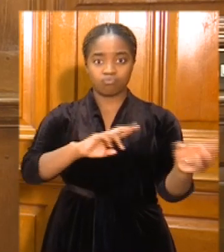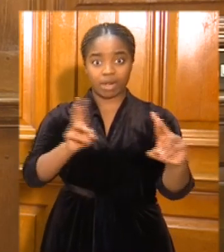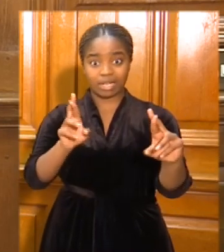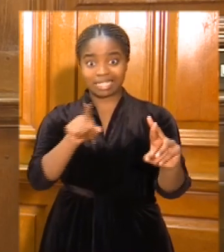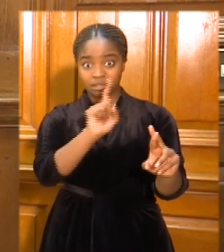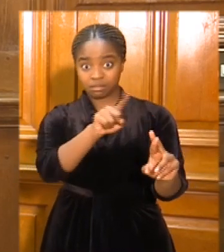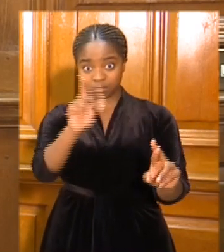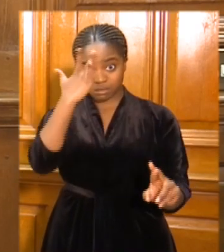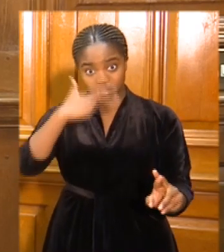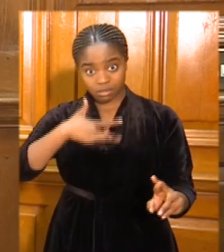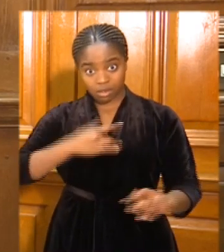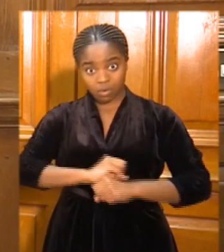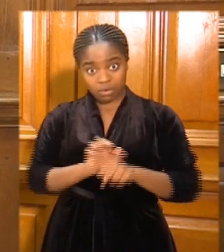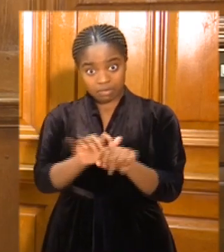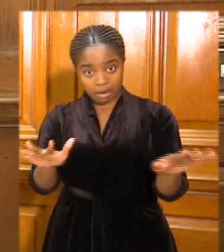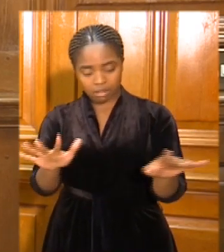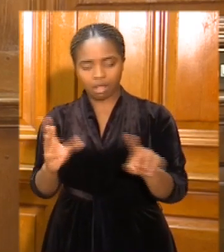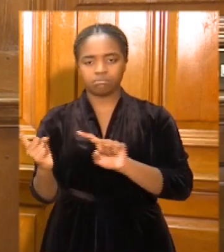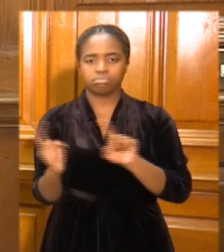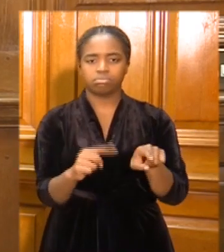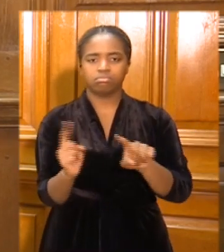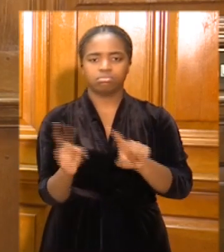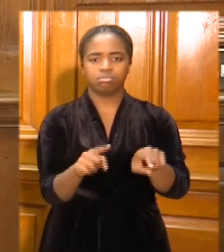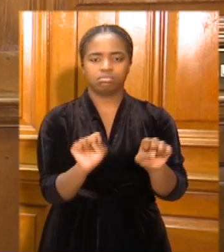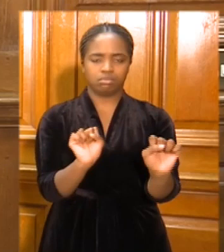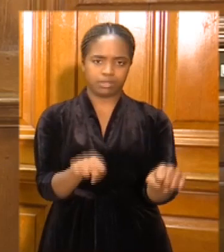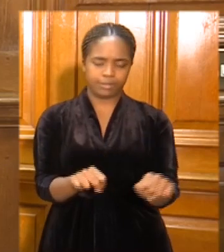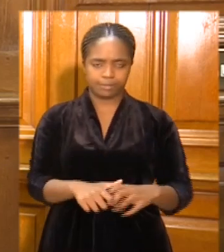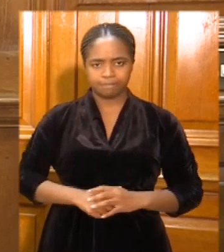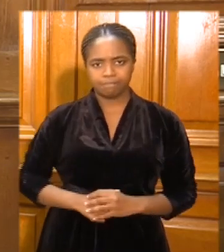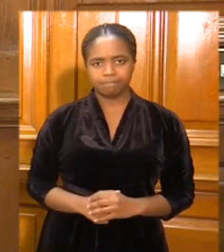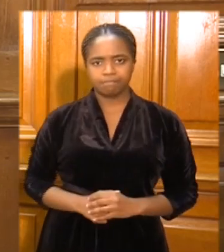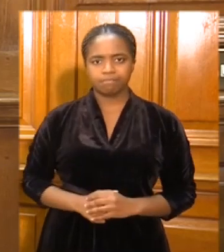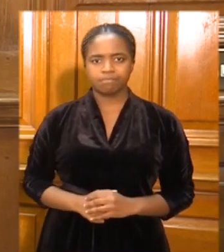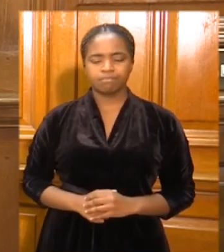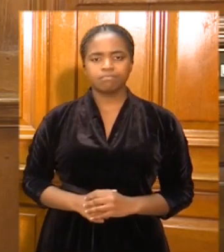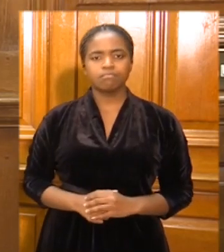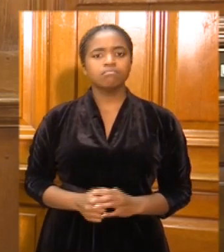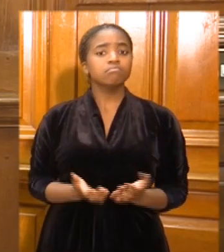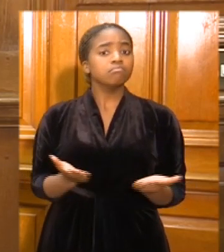coronavirus patients. At the same time, we have